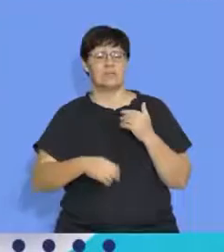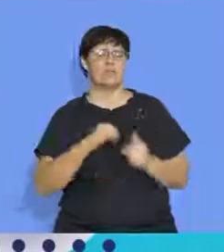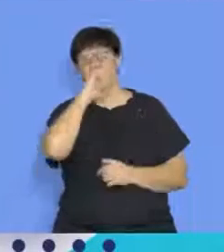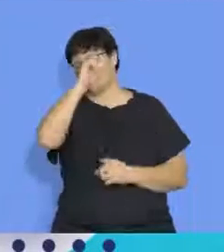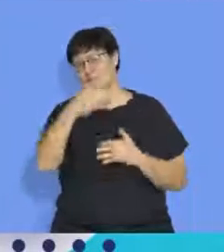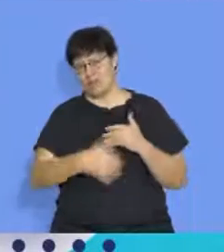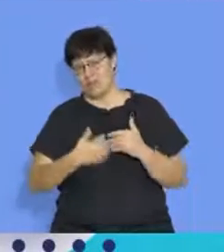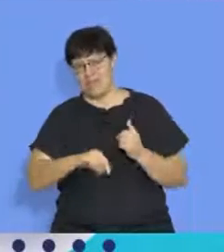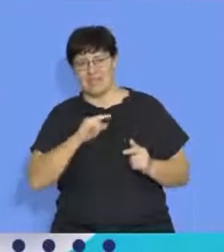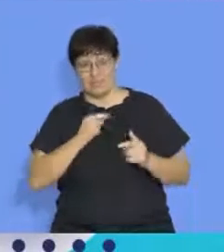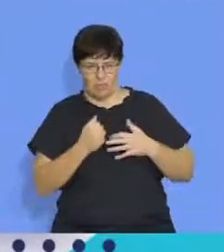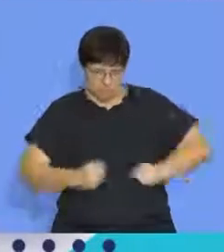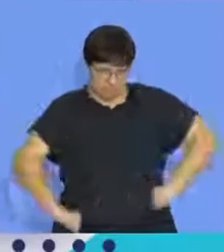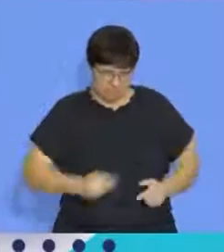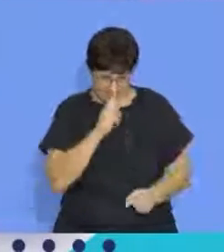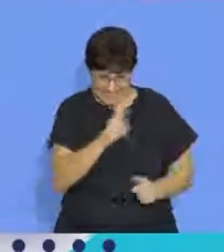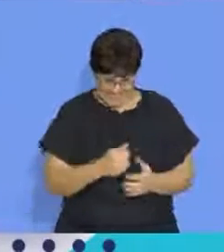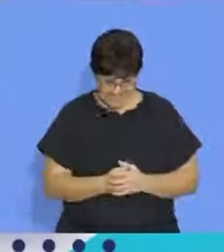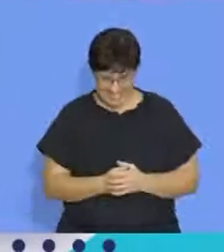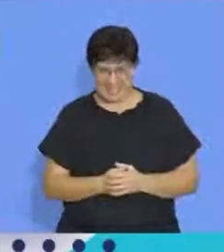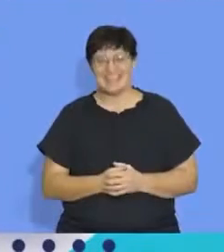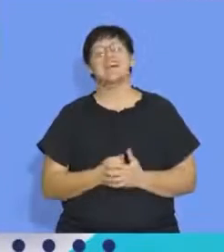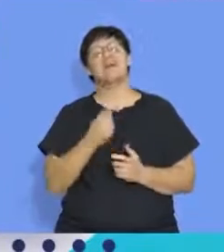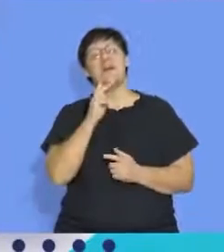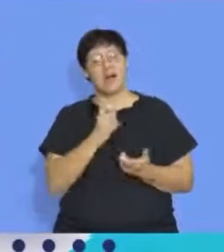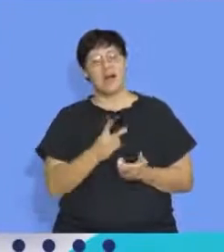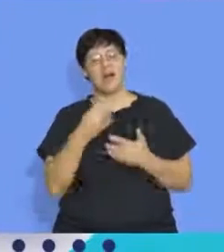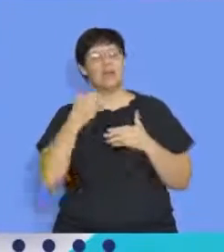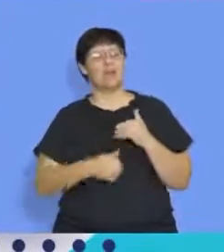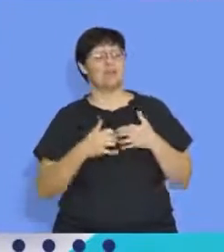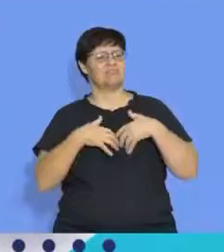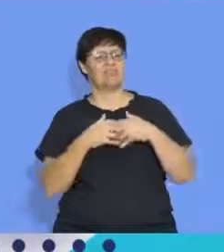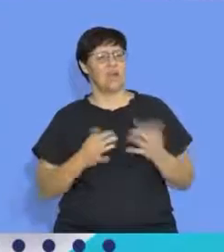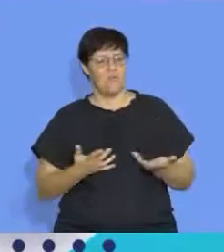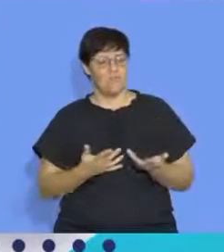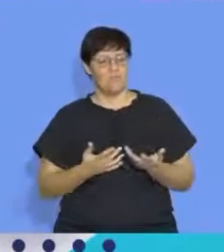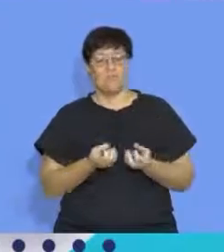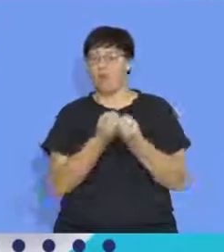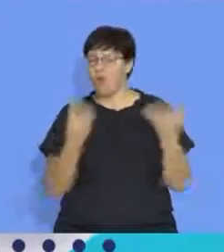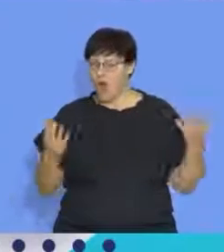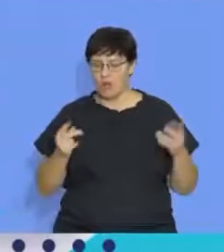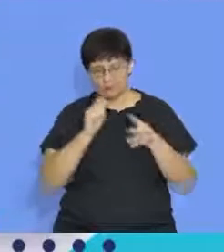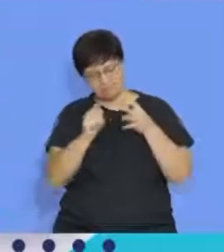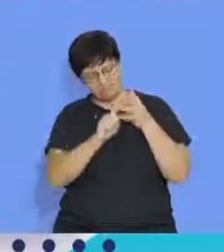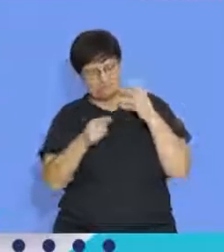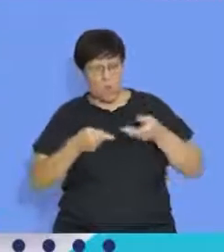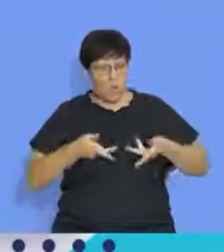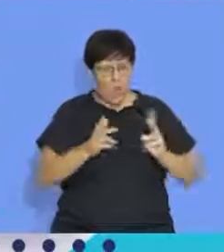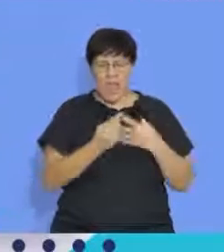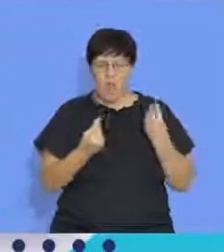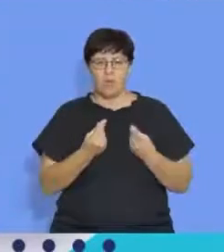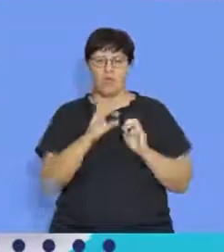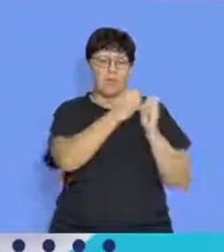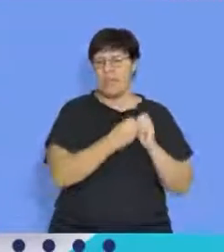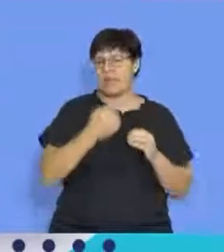that's why it goes all the way to the hips. Bread. How do we make bread? Lots of recipes for today that says make